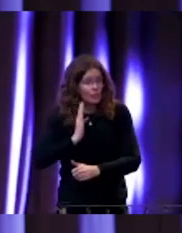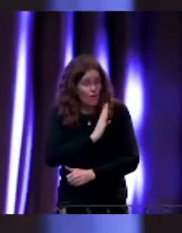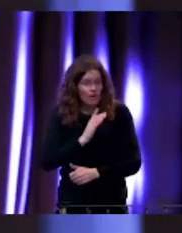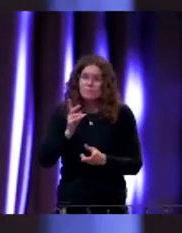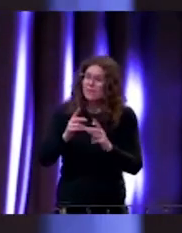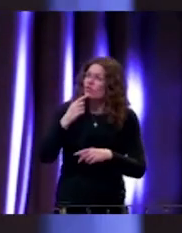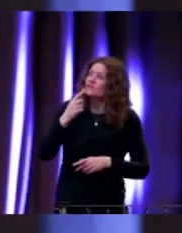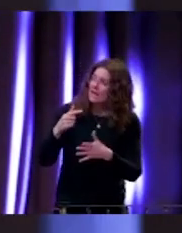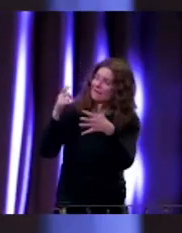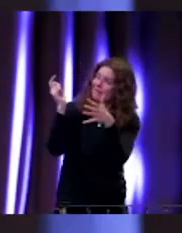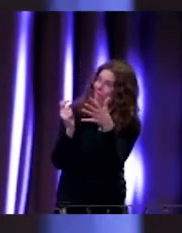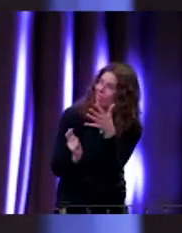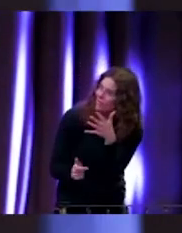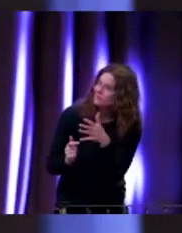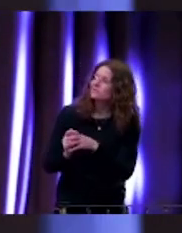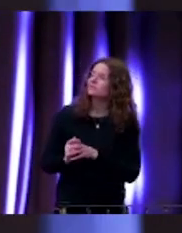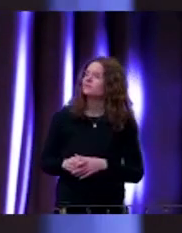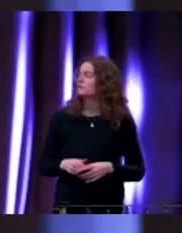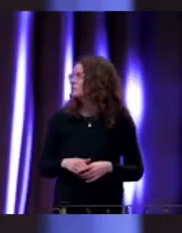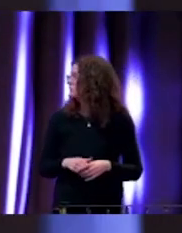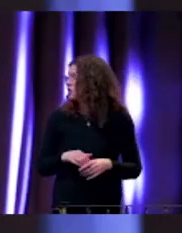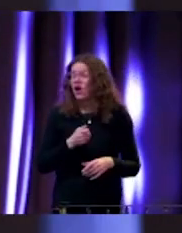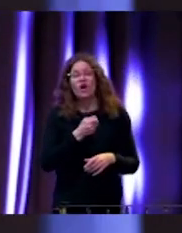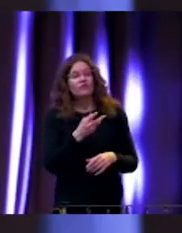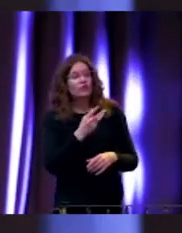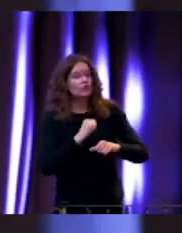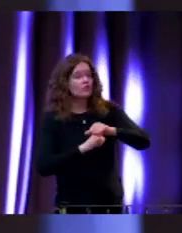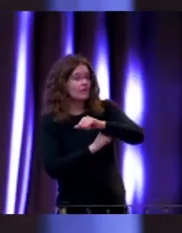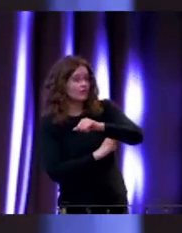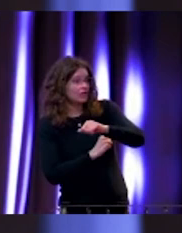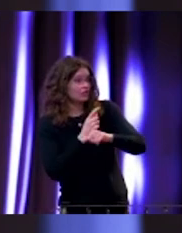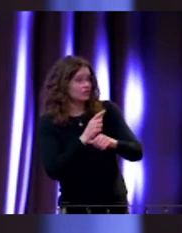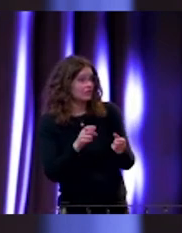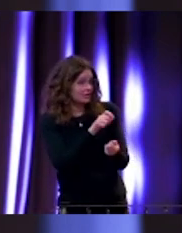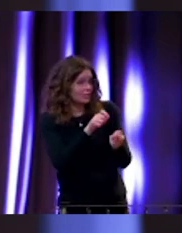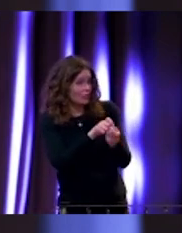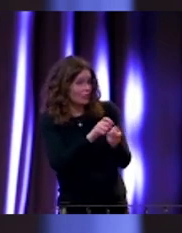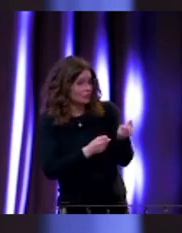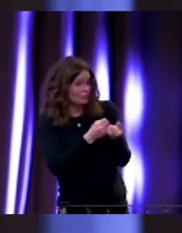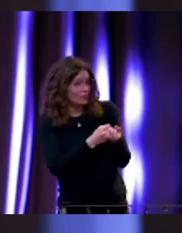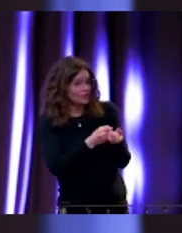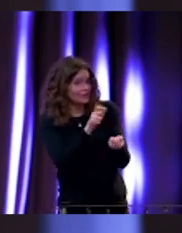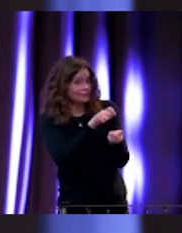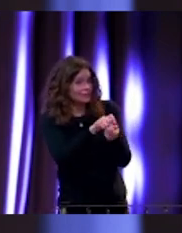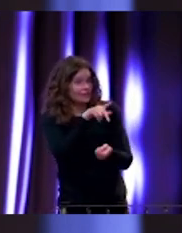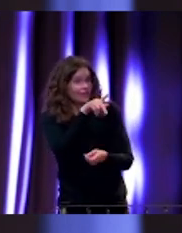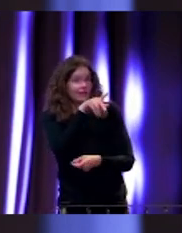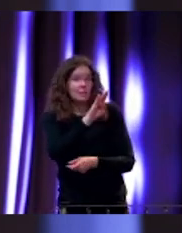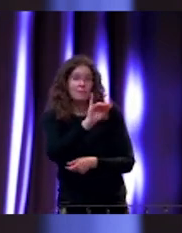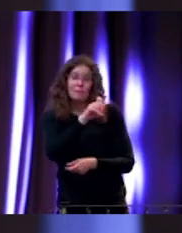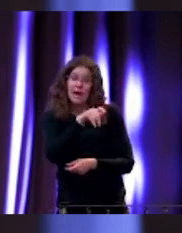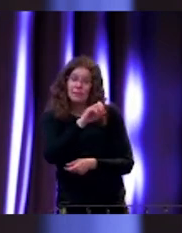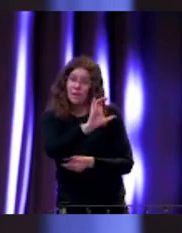in a lot of weird, funky competition, right, within these same groups. And that is not